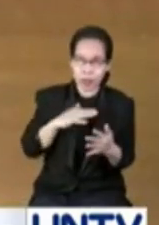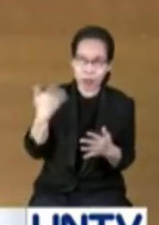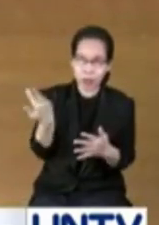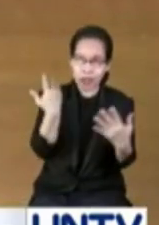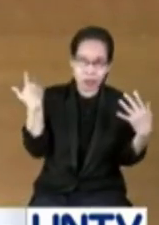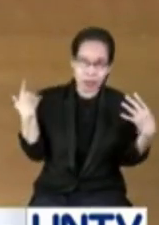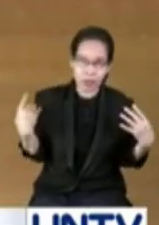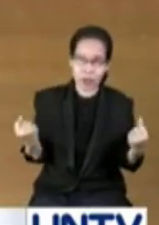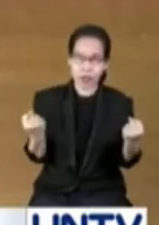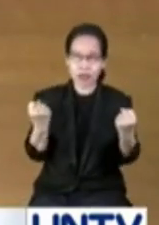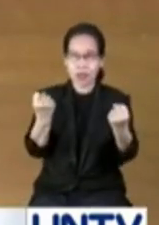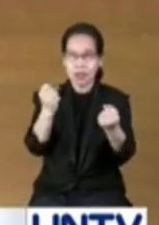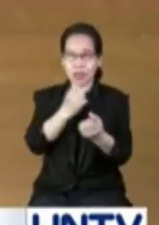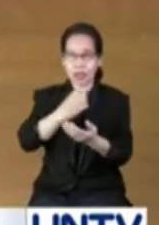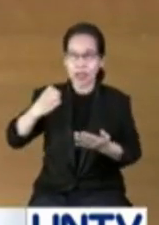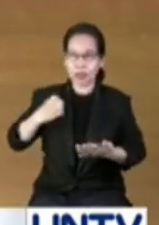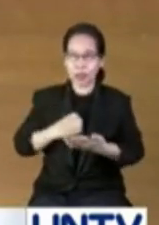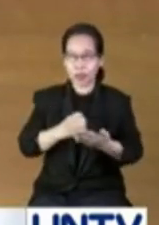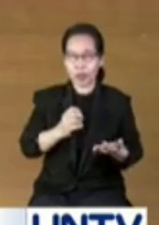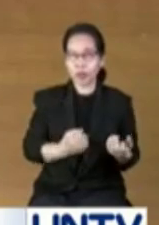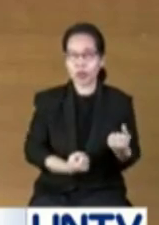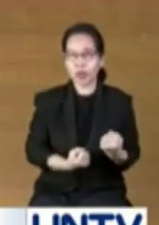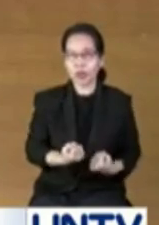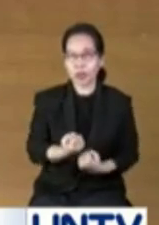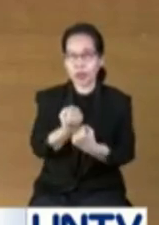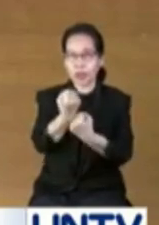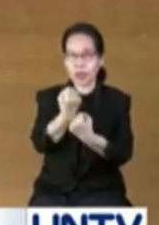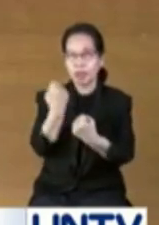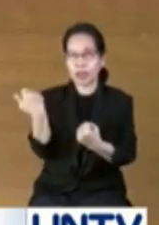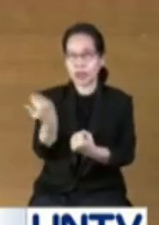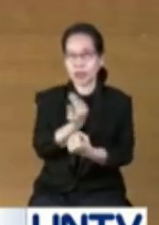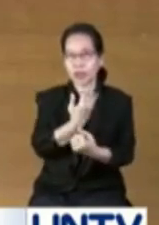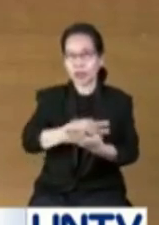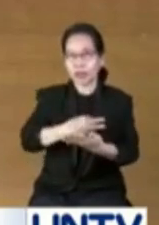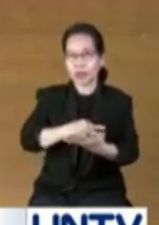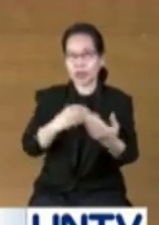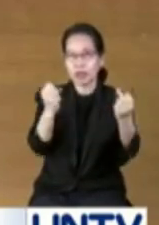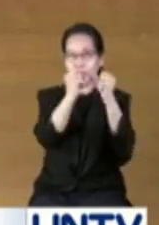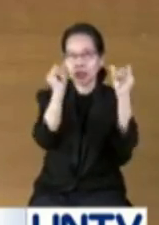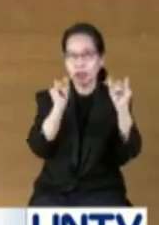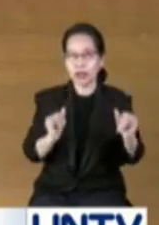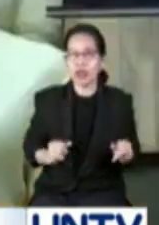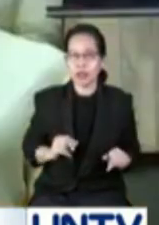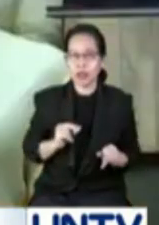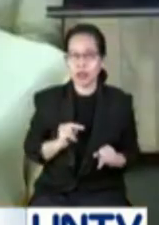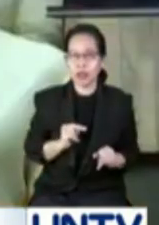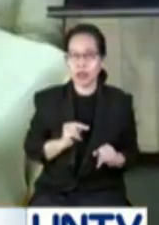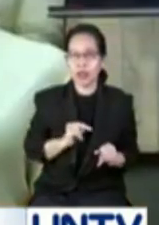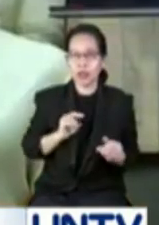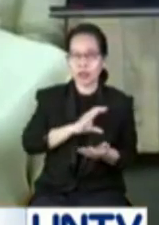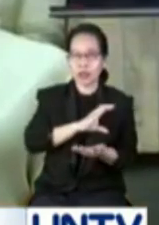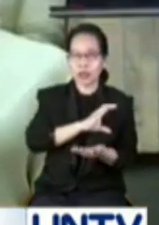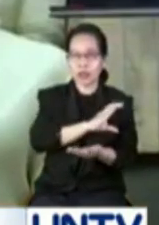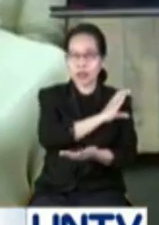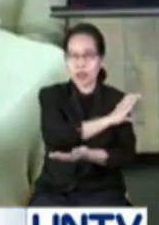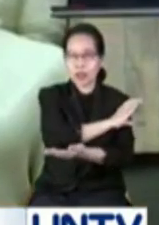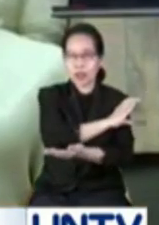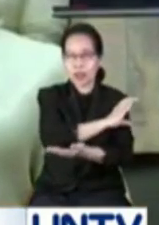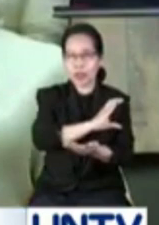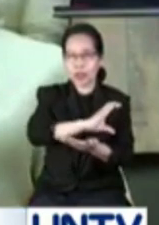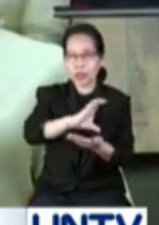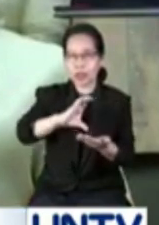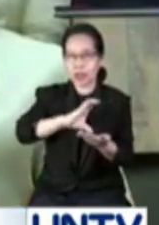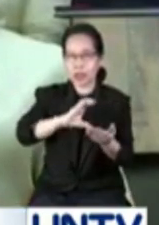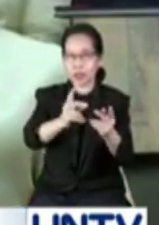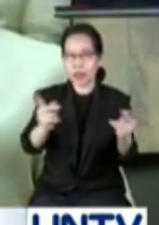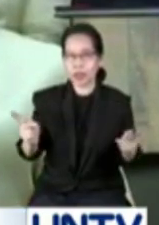macroeconomic fundamentals. Our financial system, the nerve center of our economy, remains strong and stable.